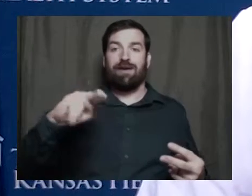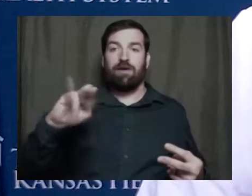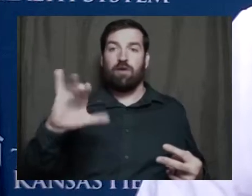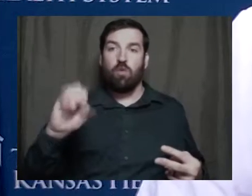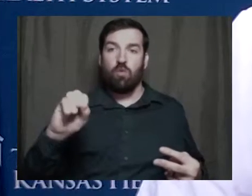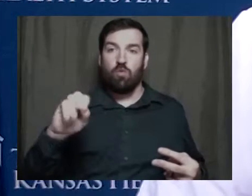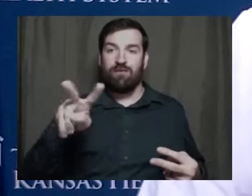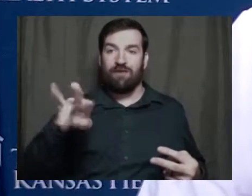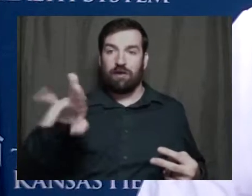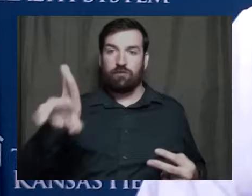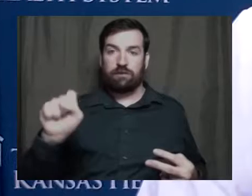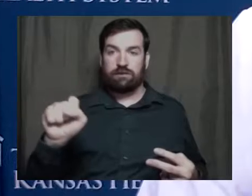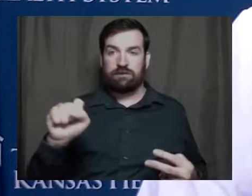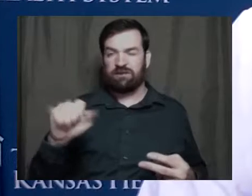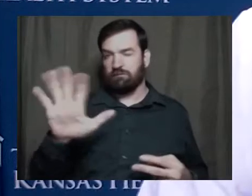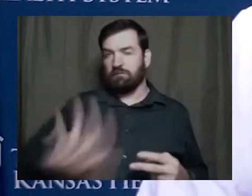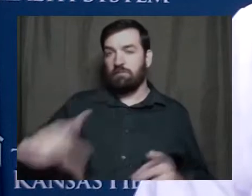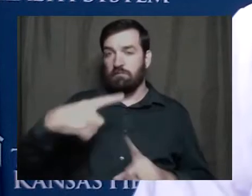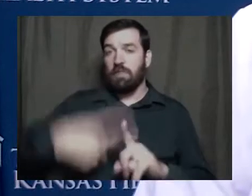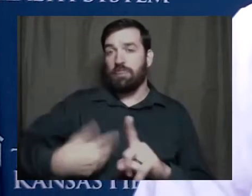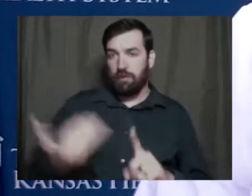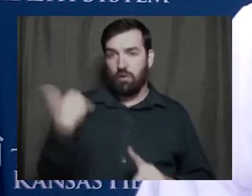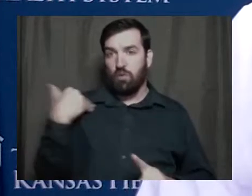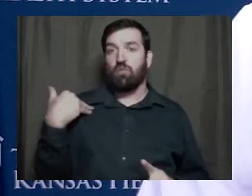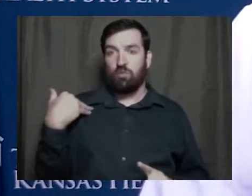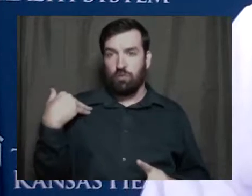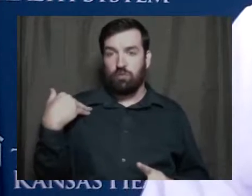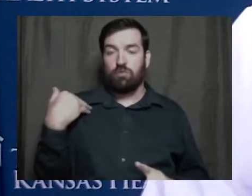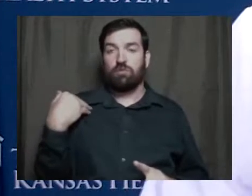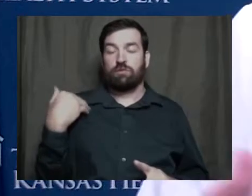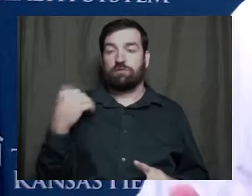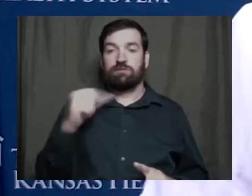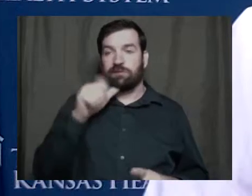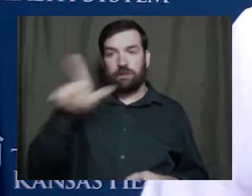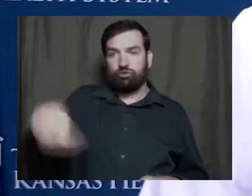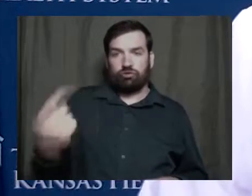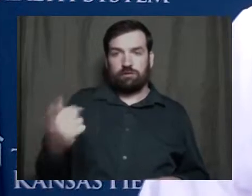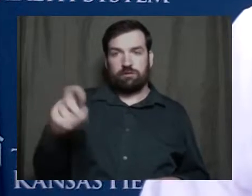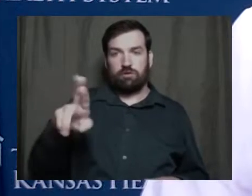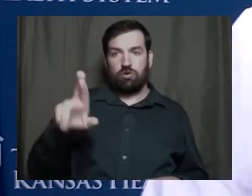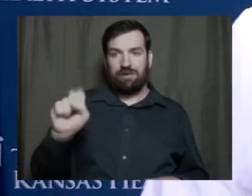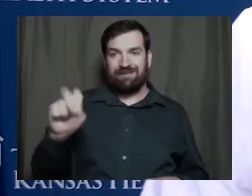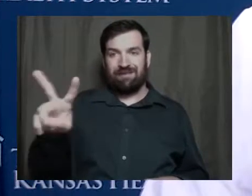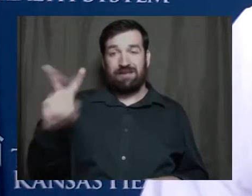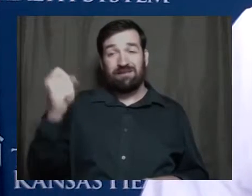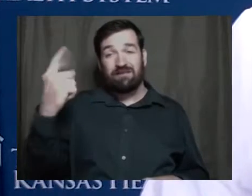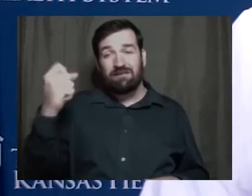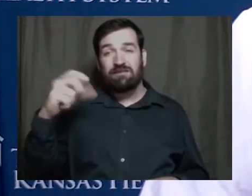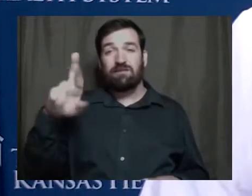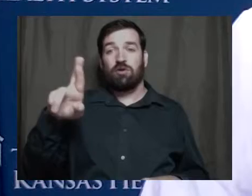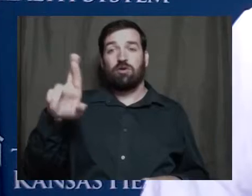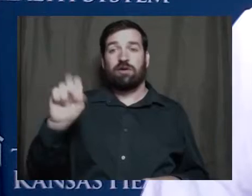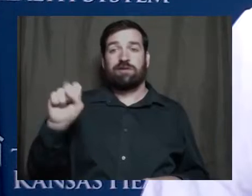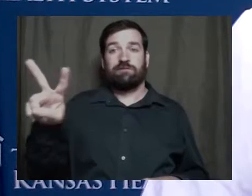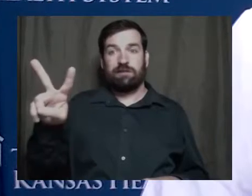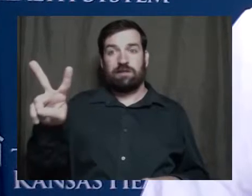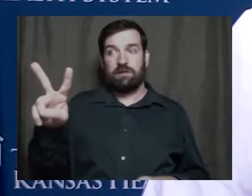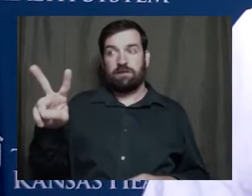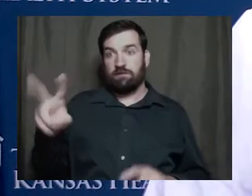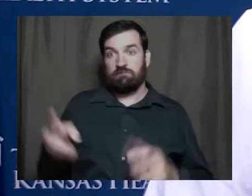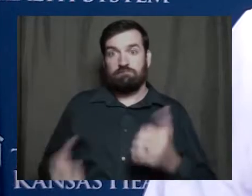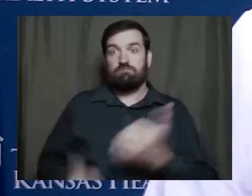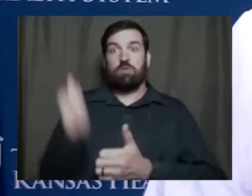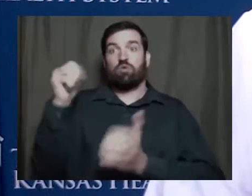little over a month ago too. So it's not just RSV, it's just that RSV kind of has carried the torch because it also probably leads to